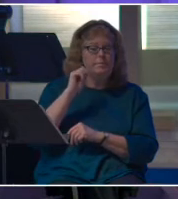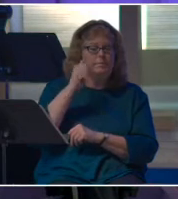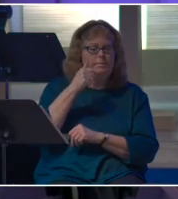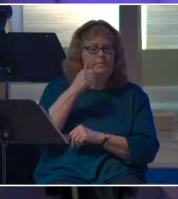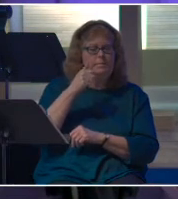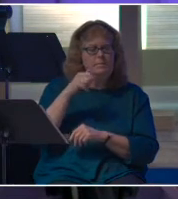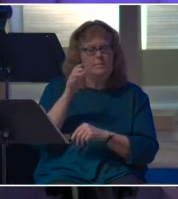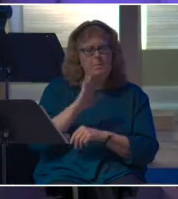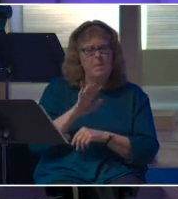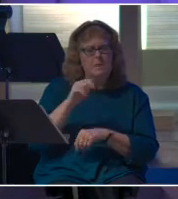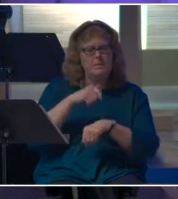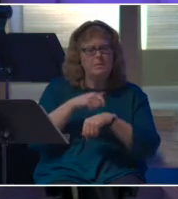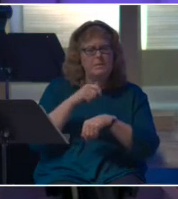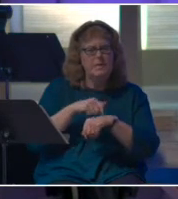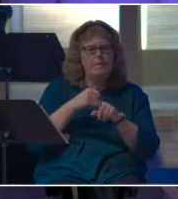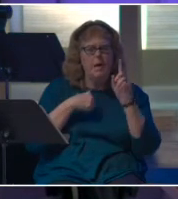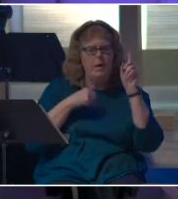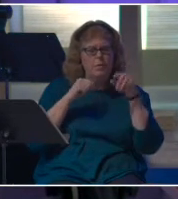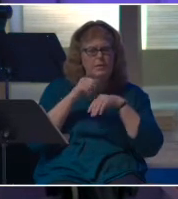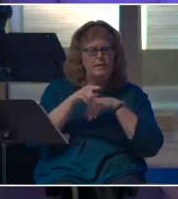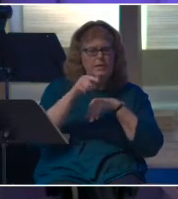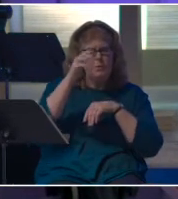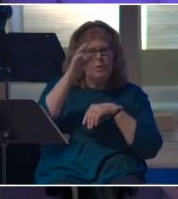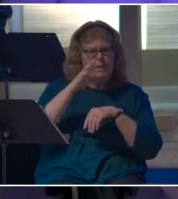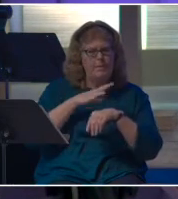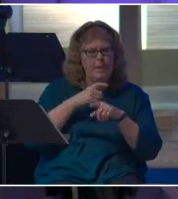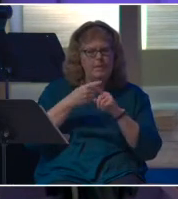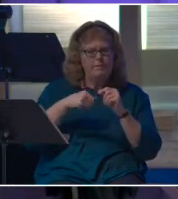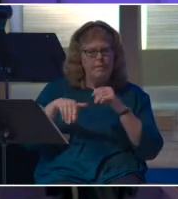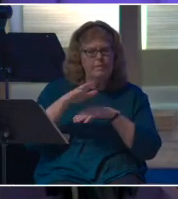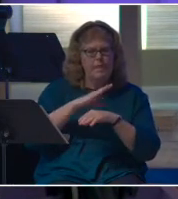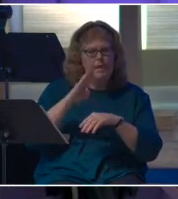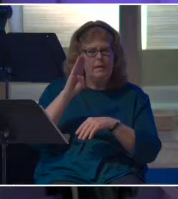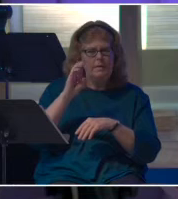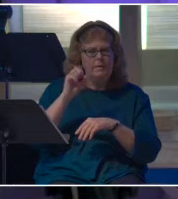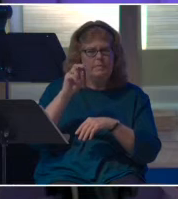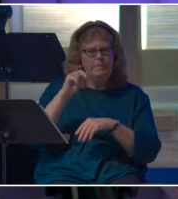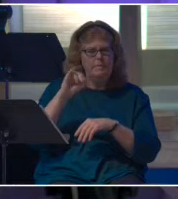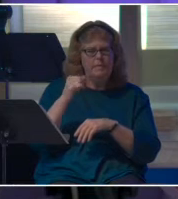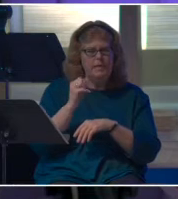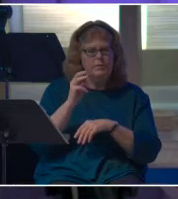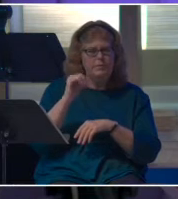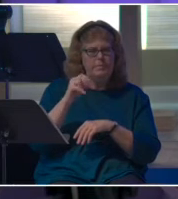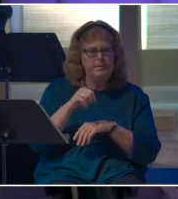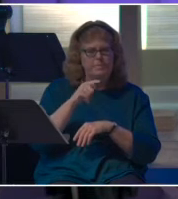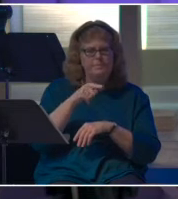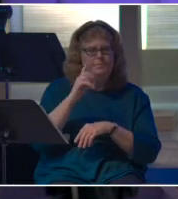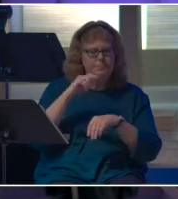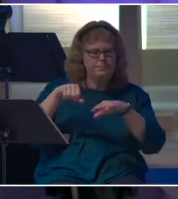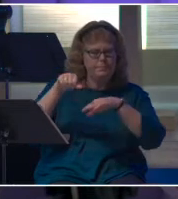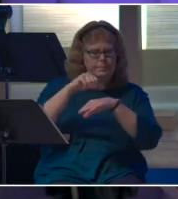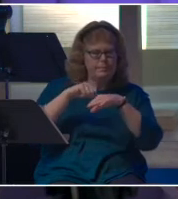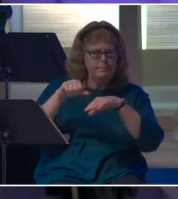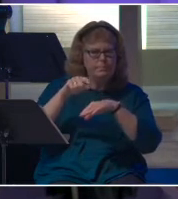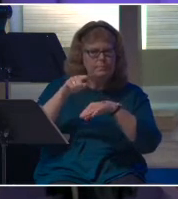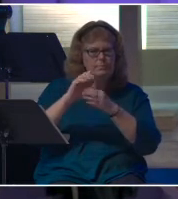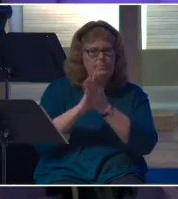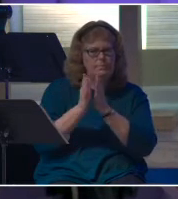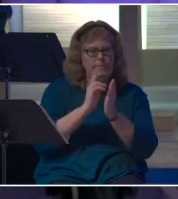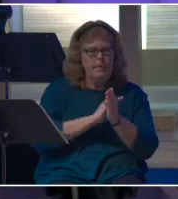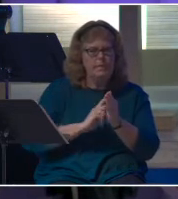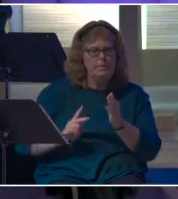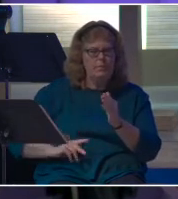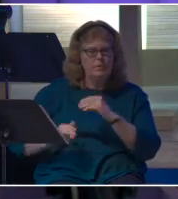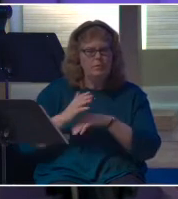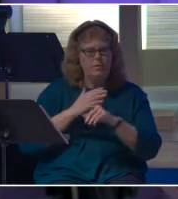this time I will send to you a man from the land of Benjamin, and you shall anoint him to be prince over